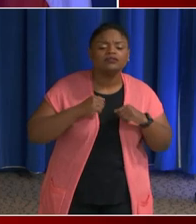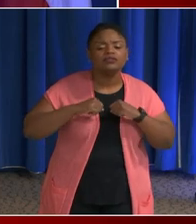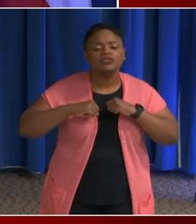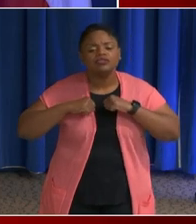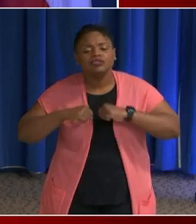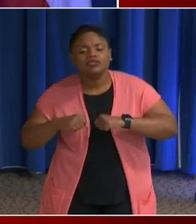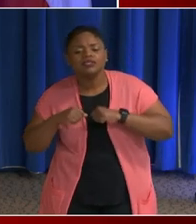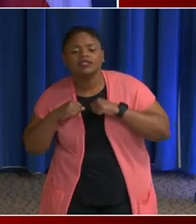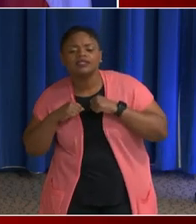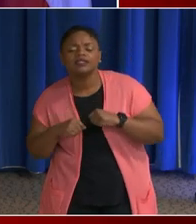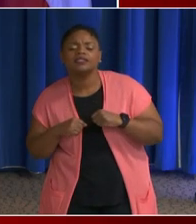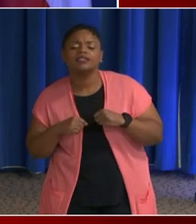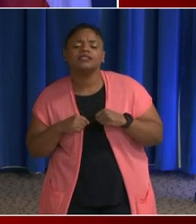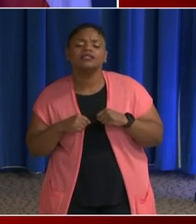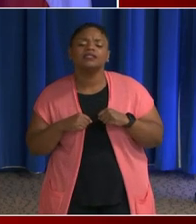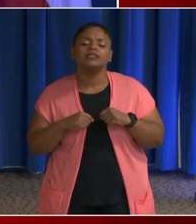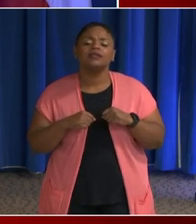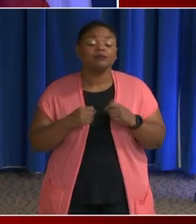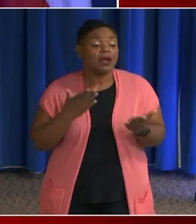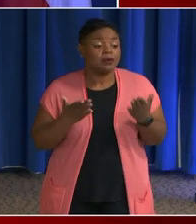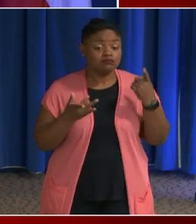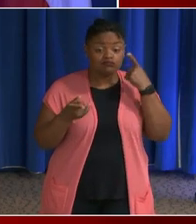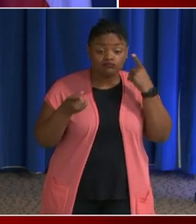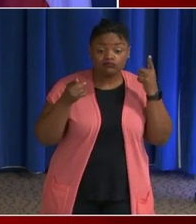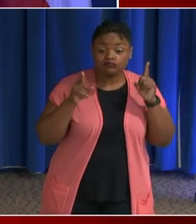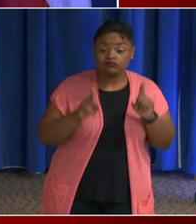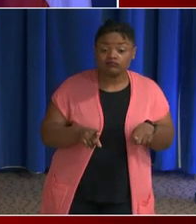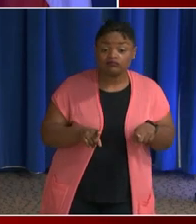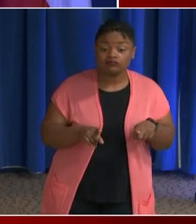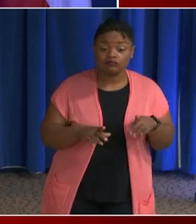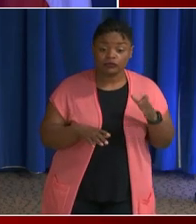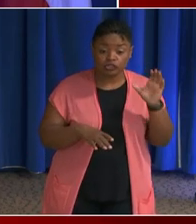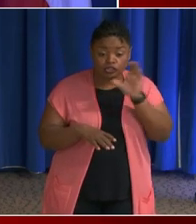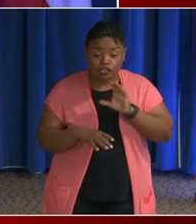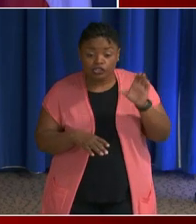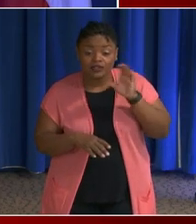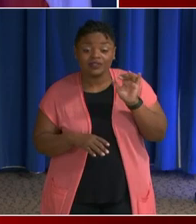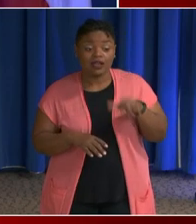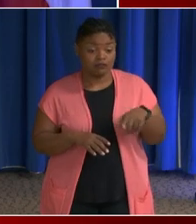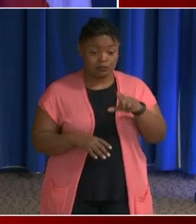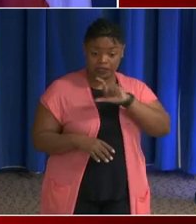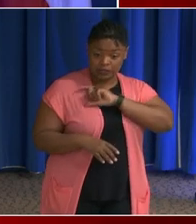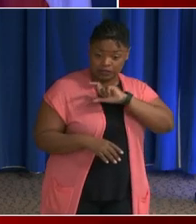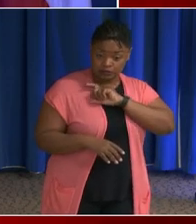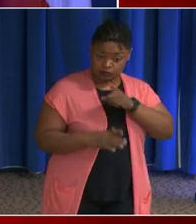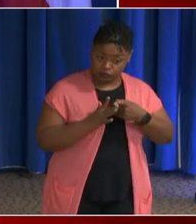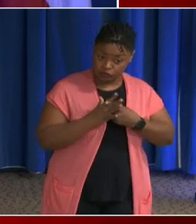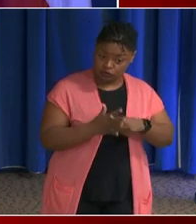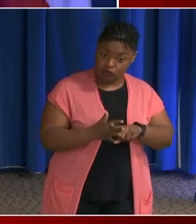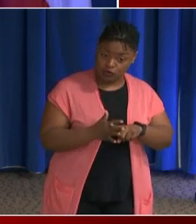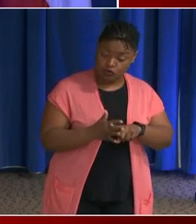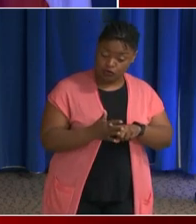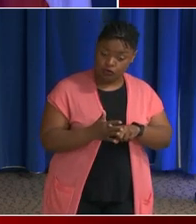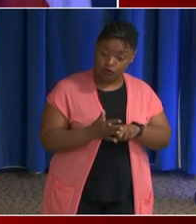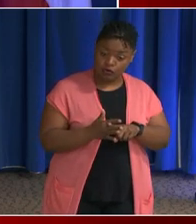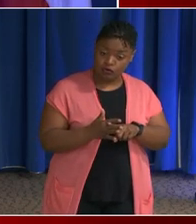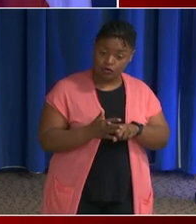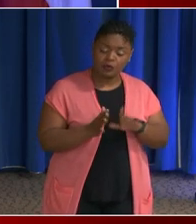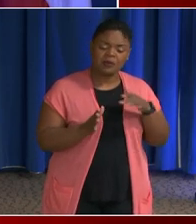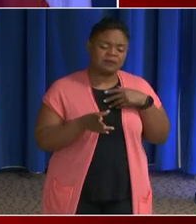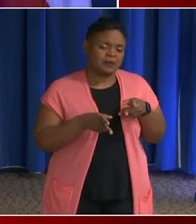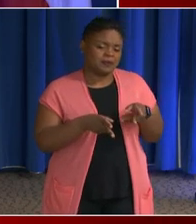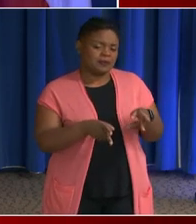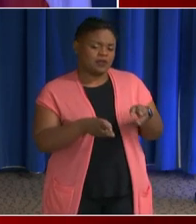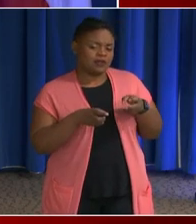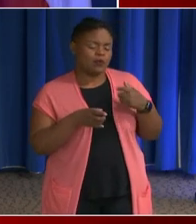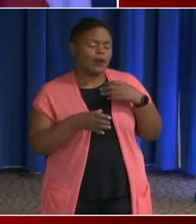is a consent search initiated by the police. I'll read a little bit from the notice here. Strengthens